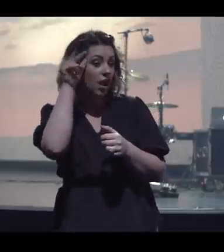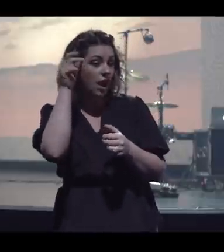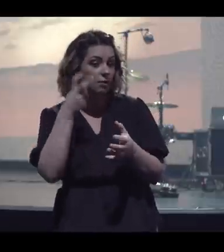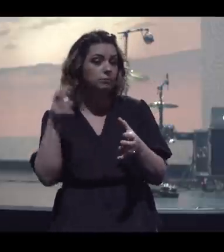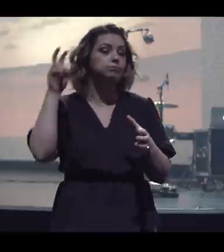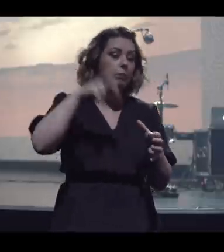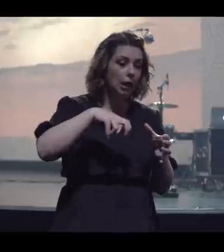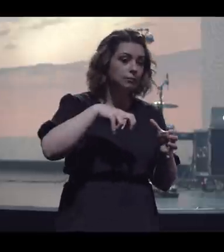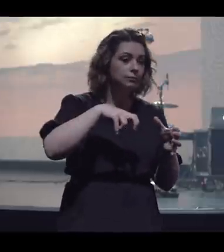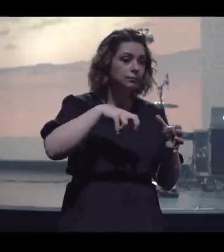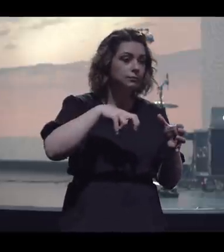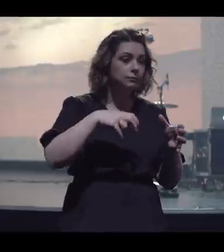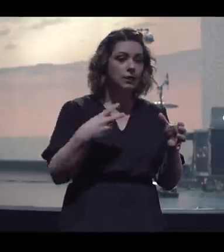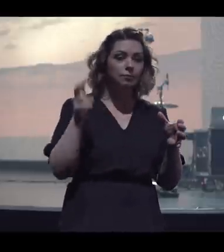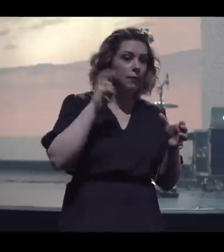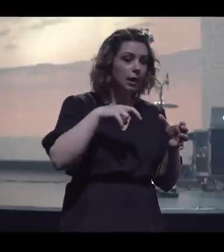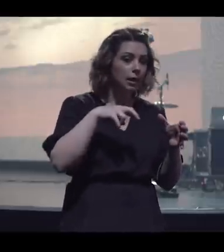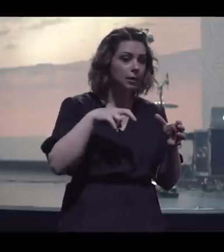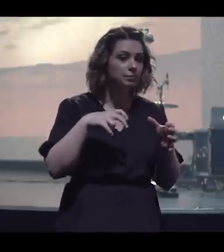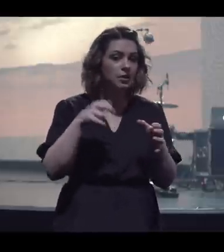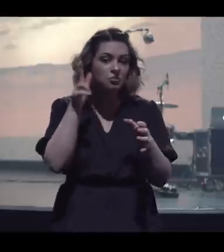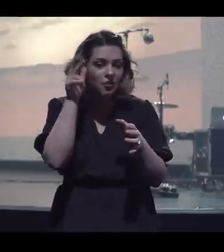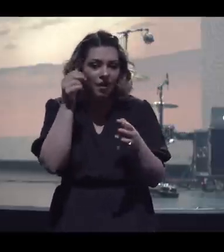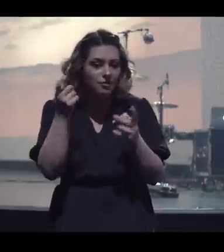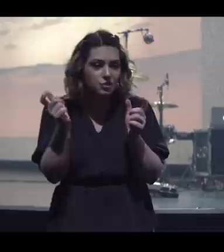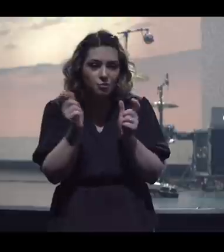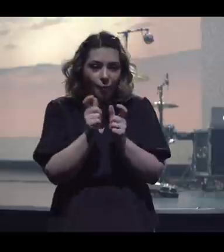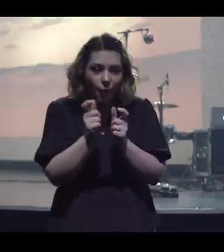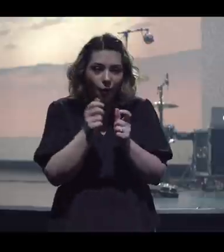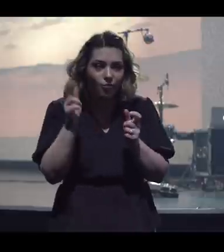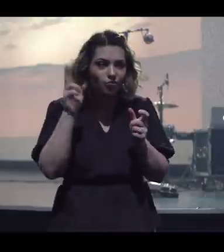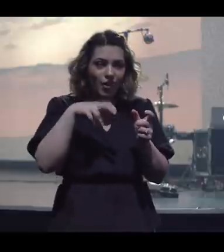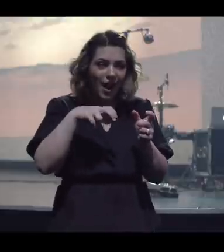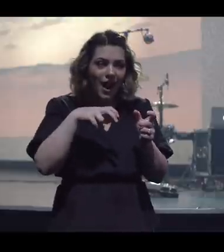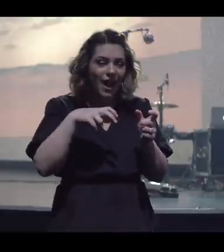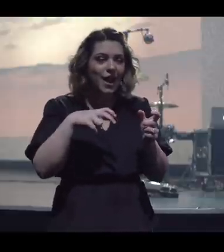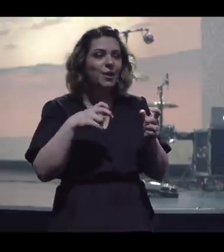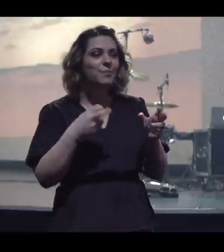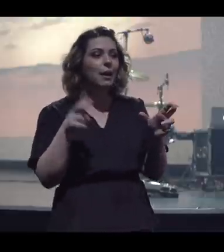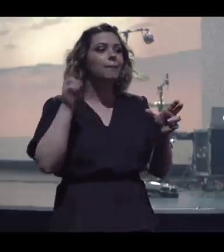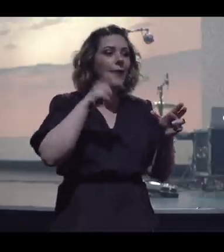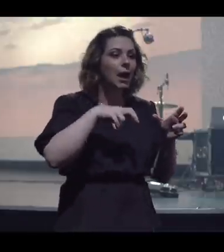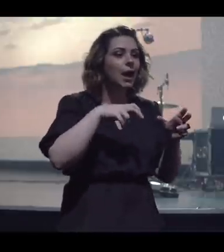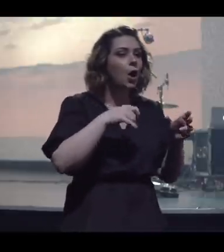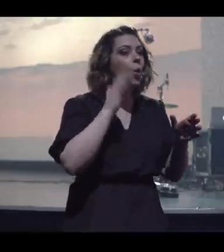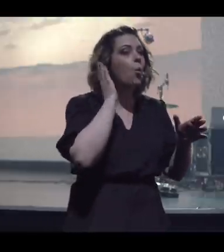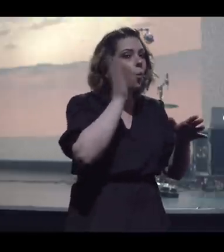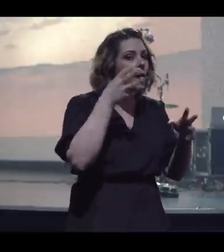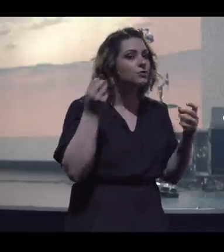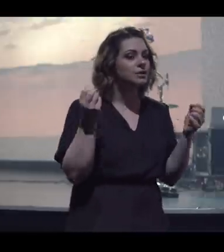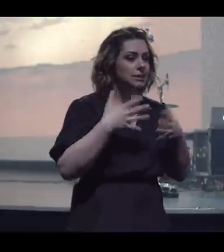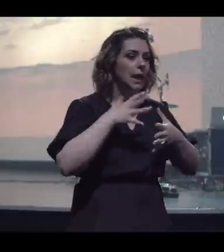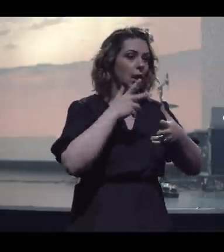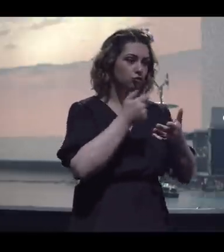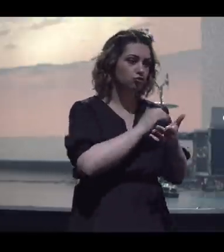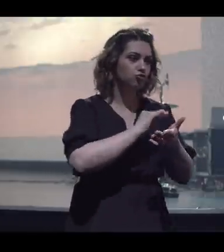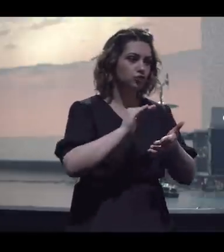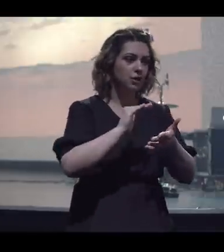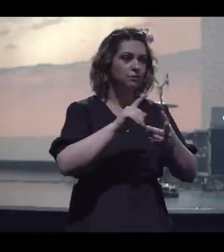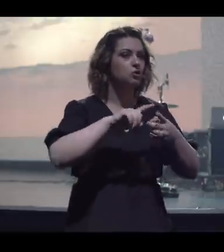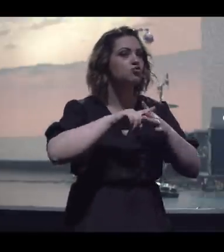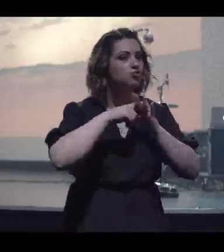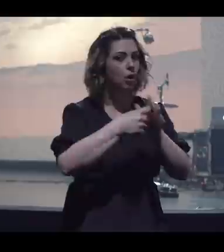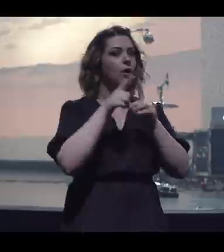it's a jackrabbit, is it no more harmful than a lamb? Jackrabbit jumps up, the sheep gets scared, and the sheep just starts